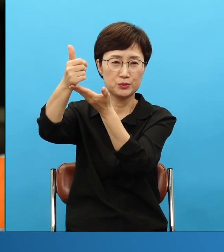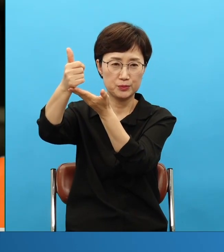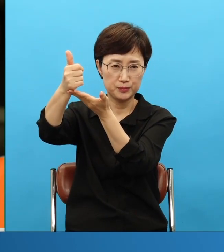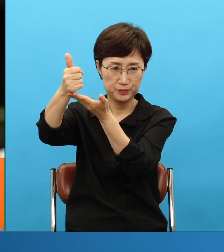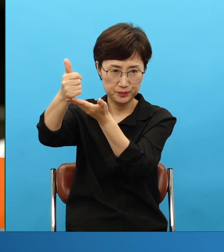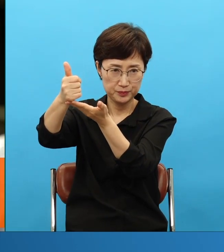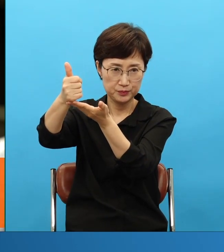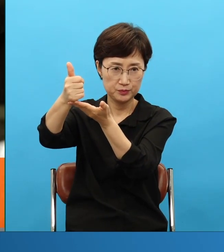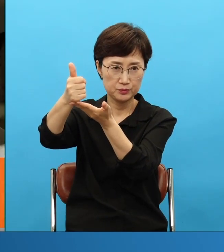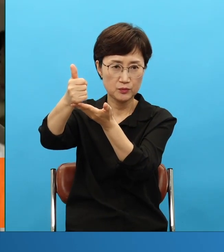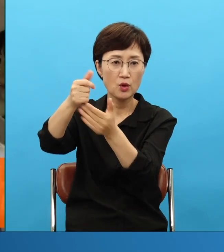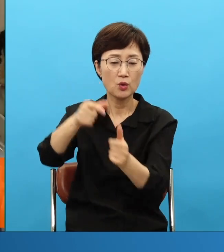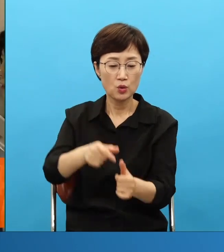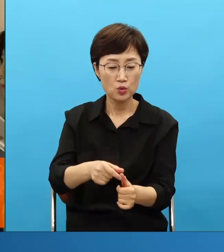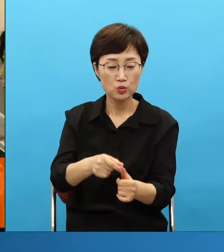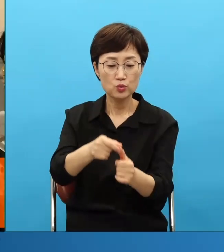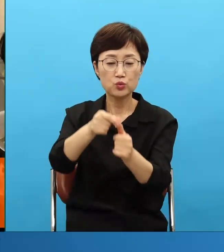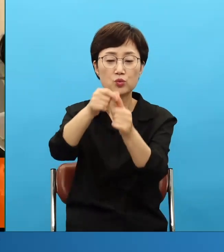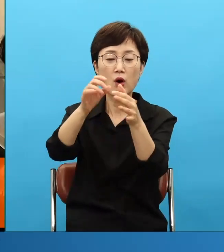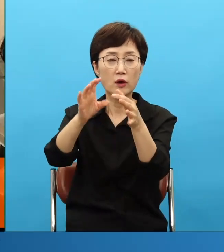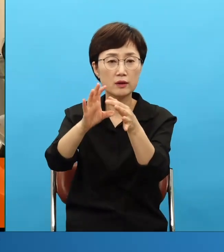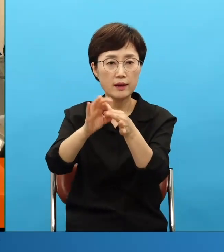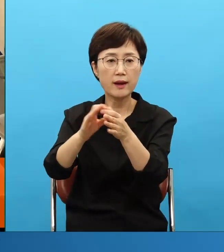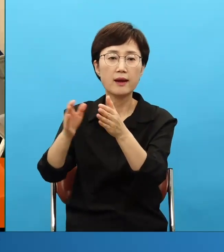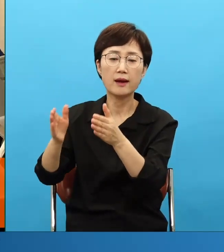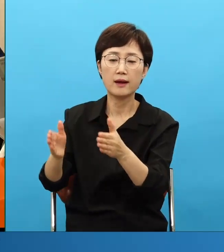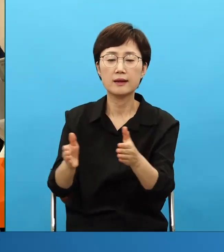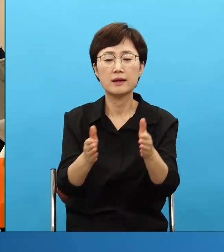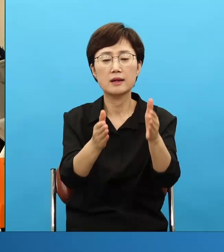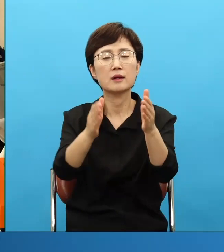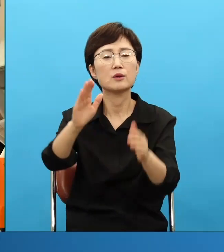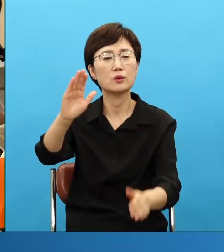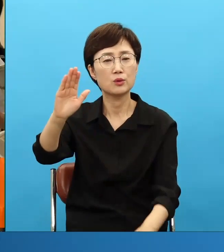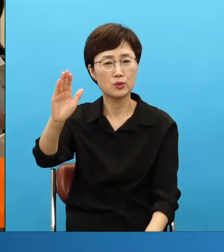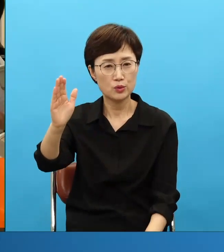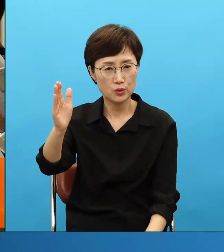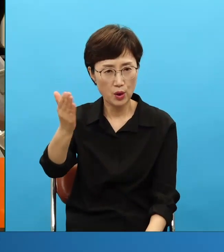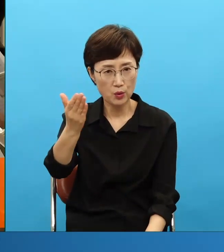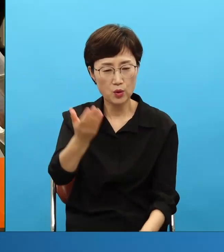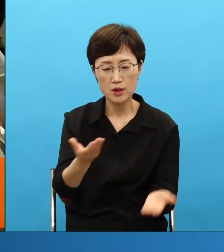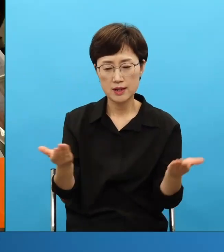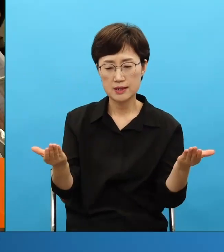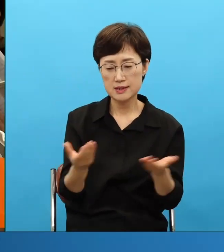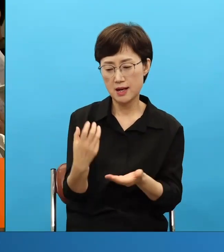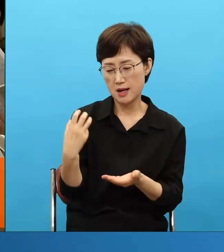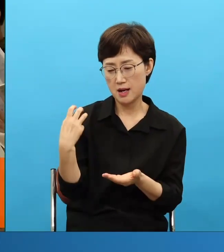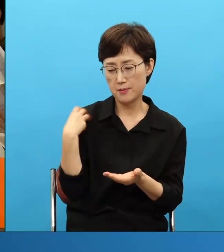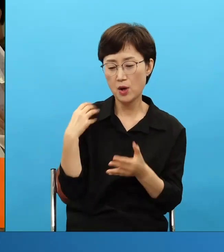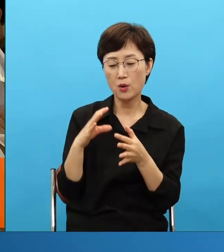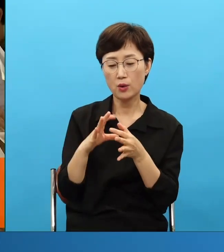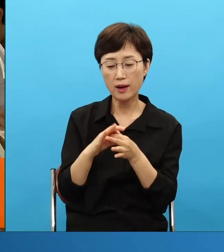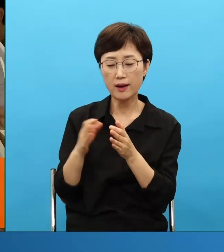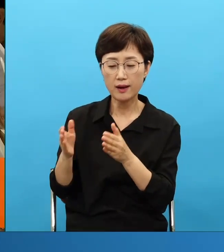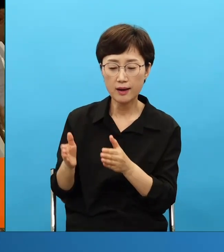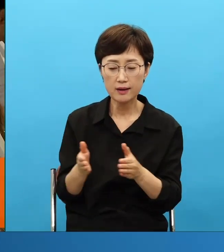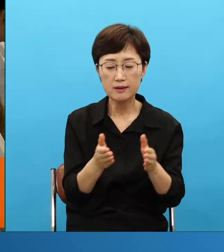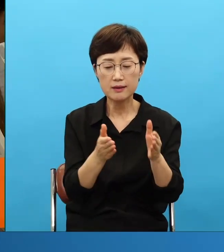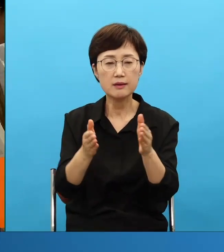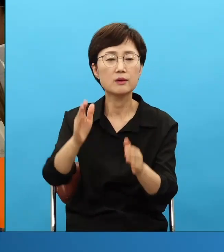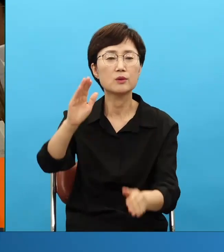purpose. Redeemed means to be redeemed. All these things help